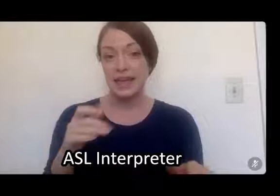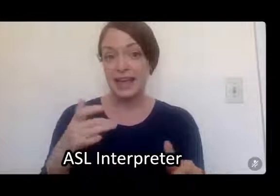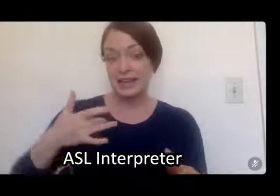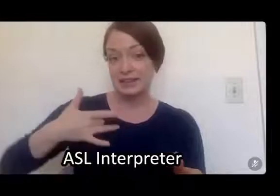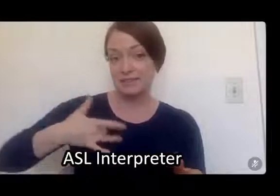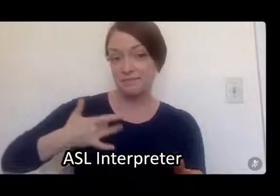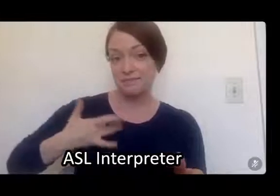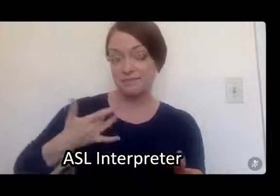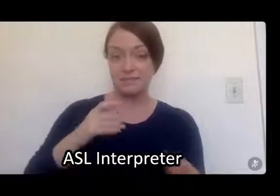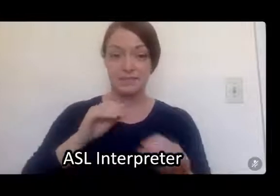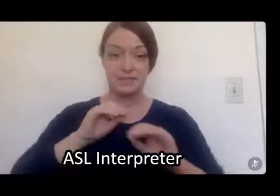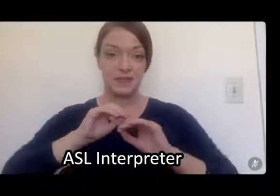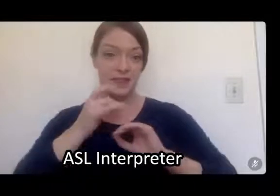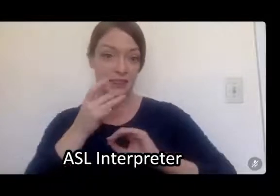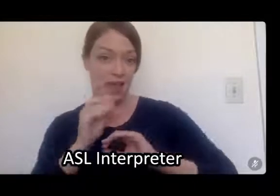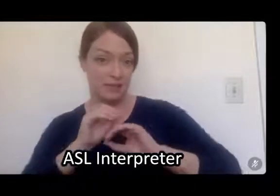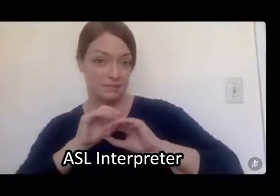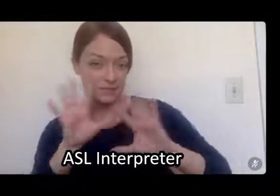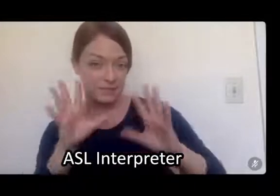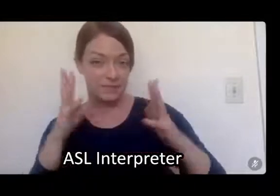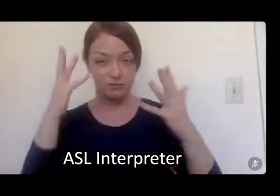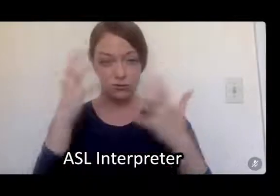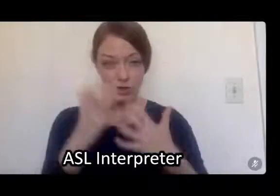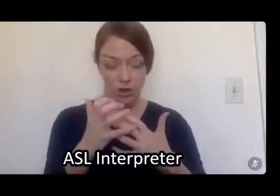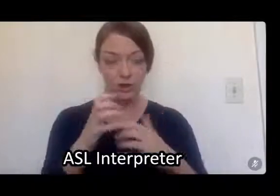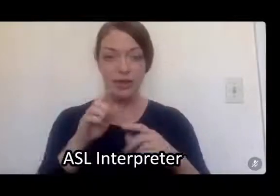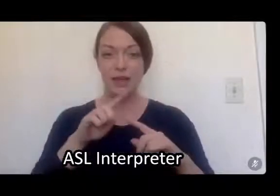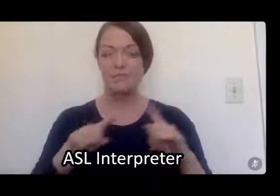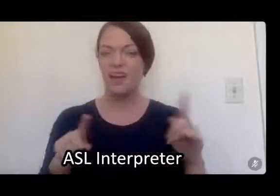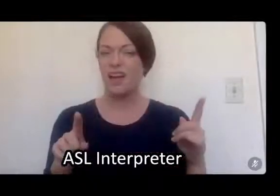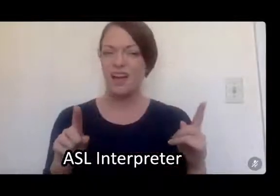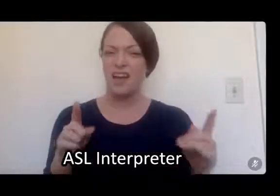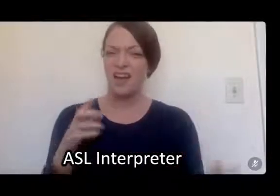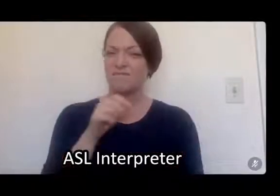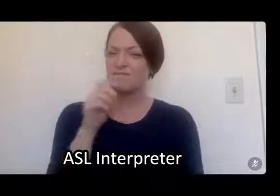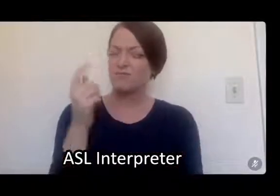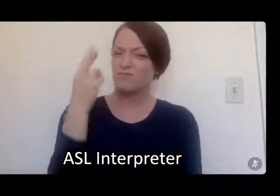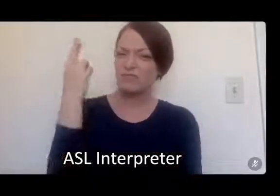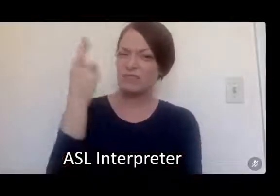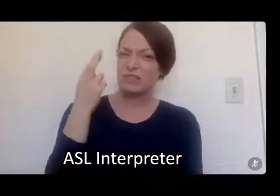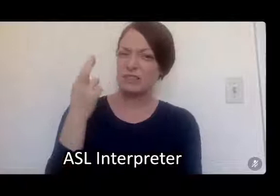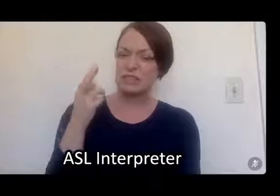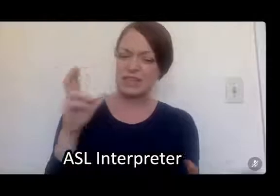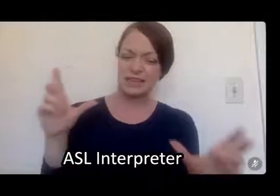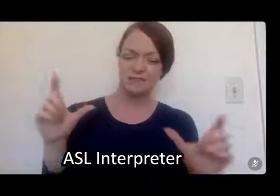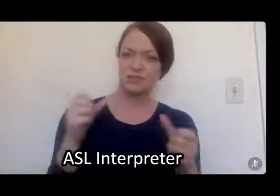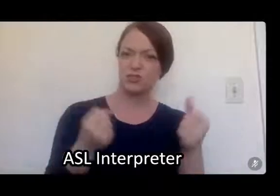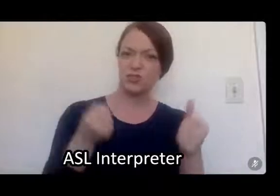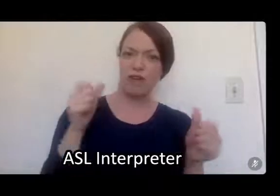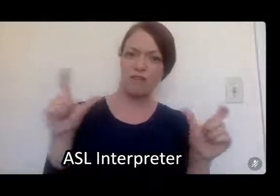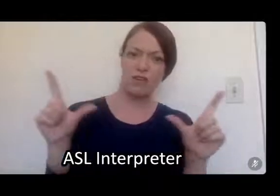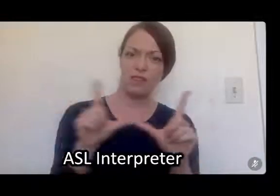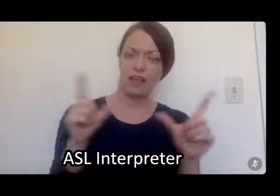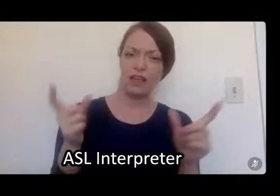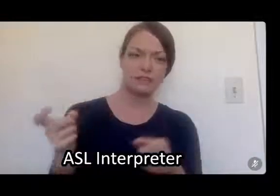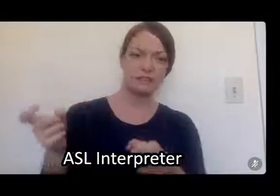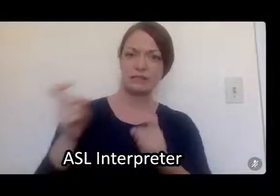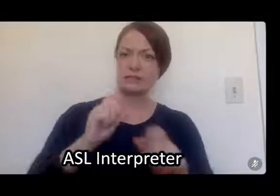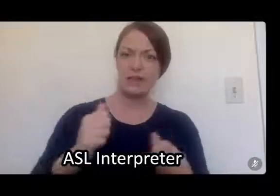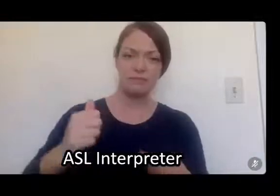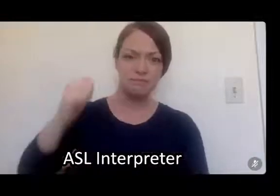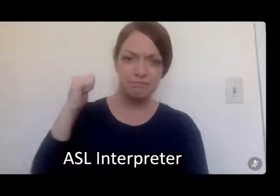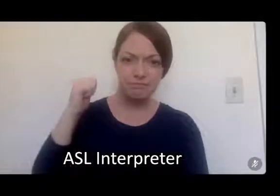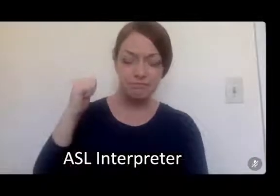vision, they oddly won't give me a driver's license. Although, funny quick story, the state